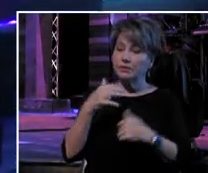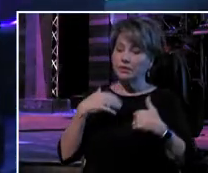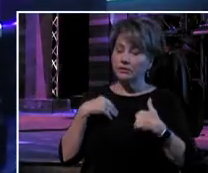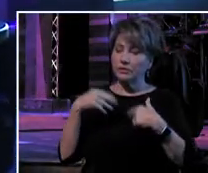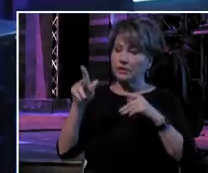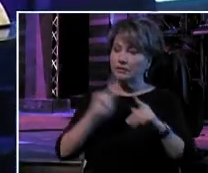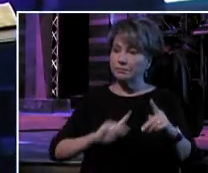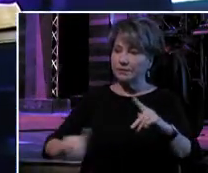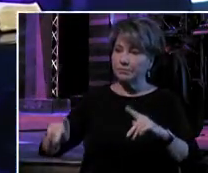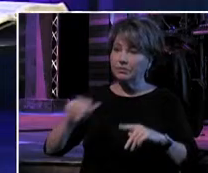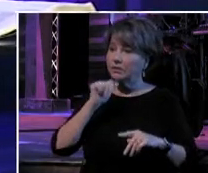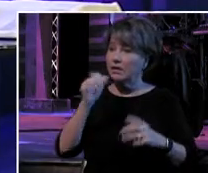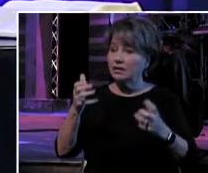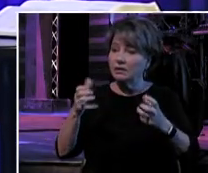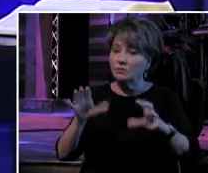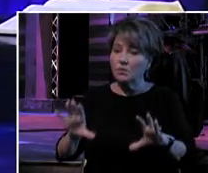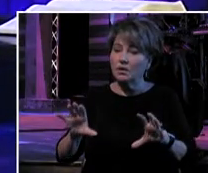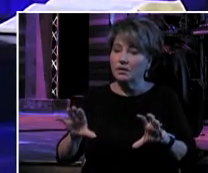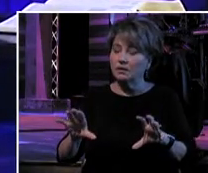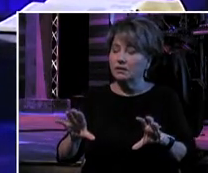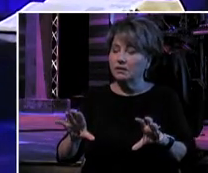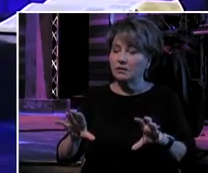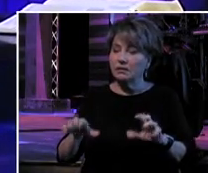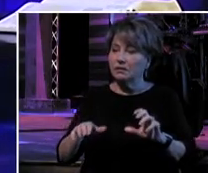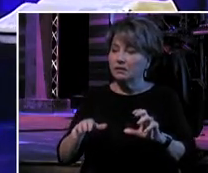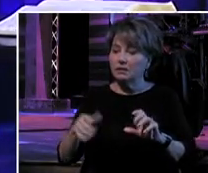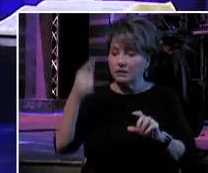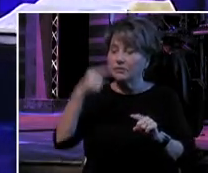wildest dreams are not going to come true. And so